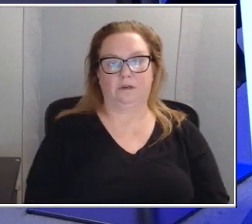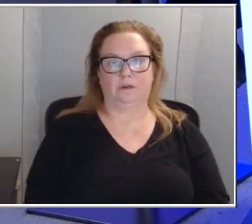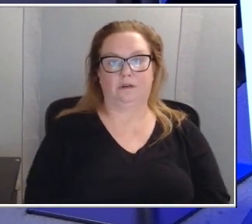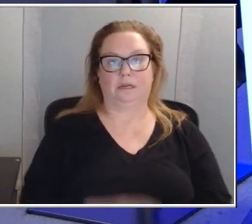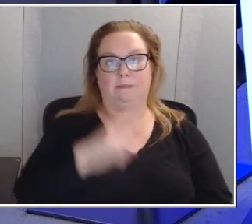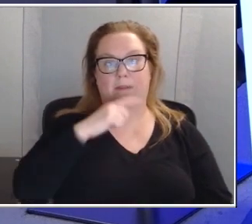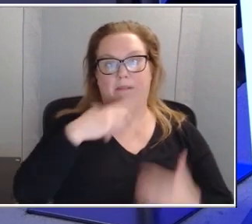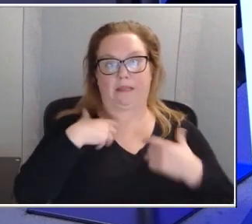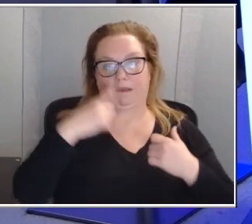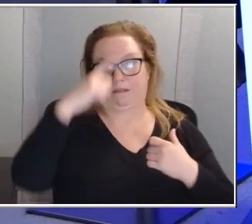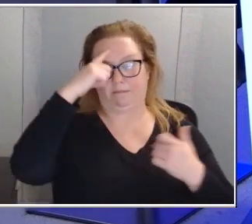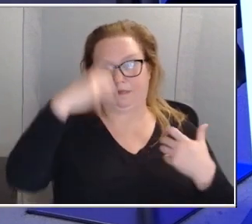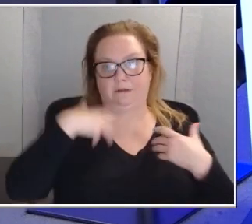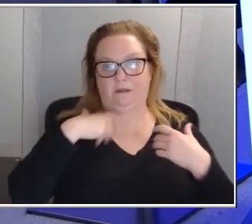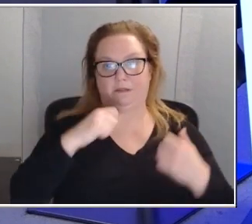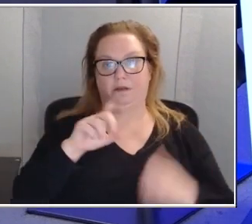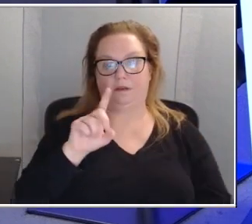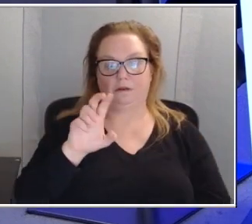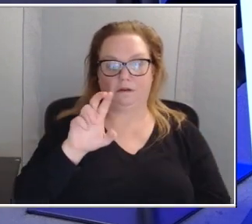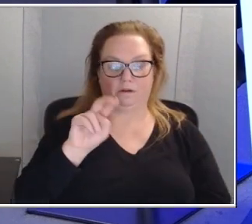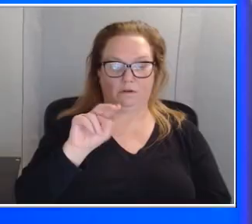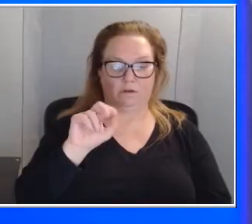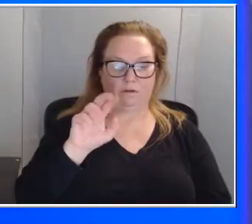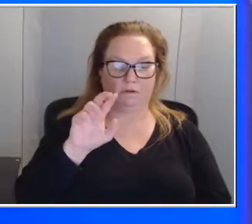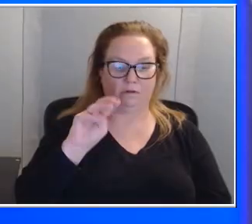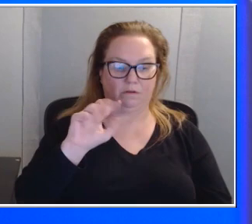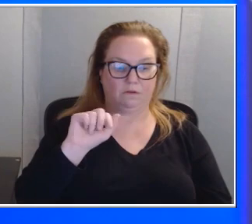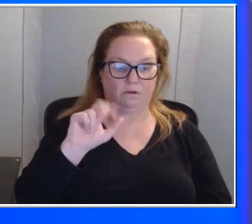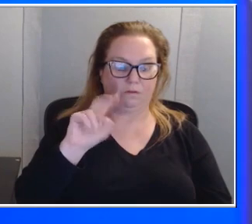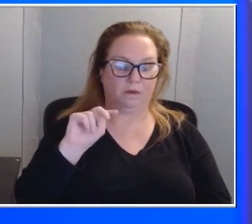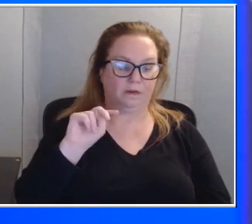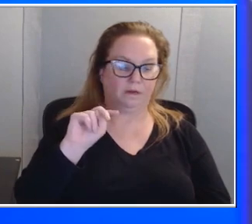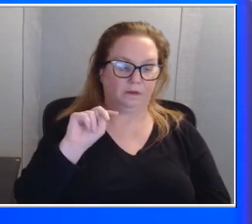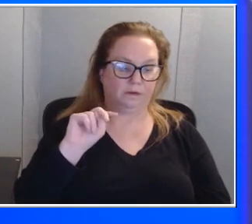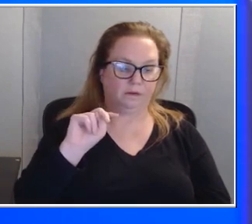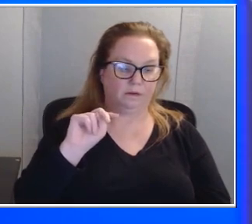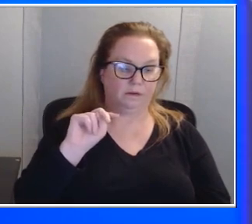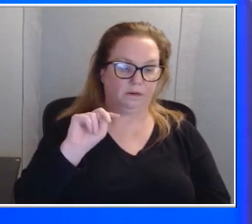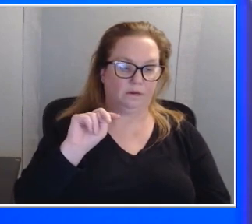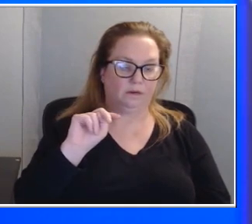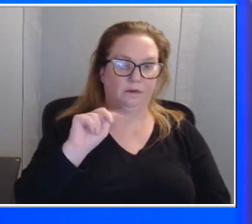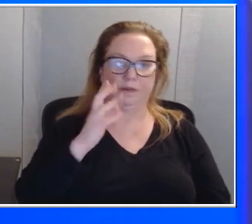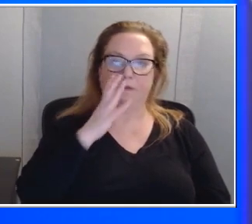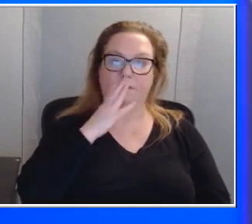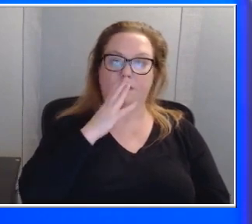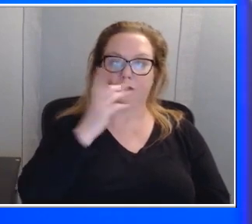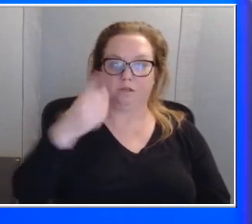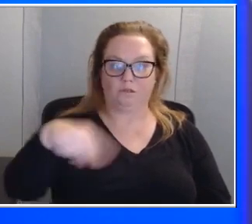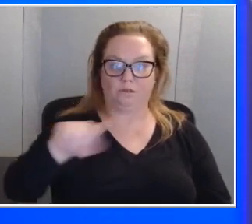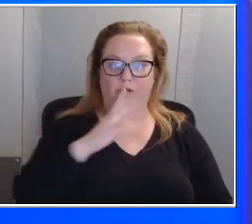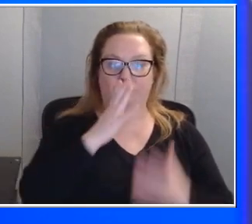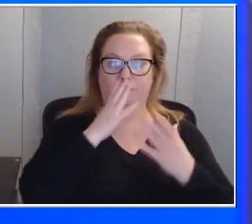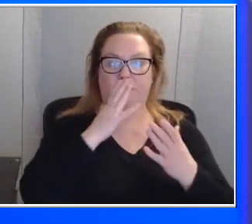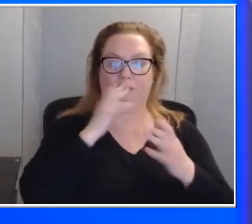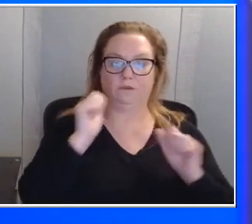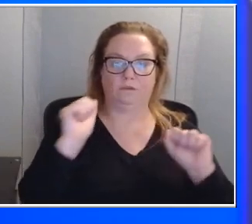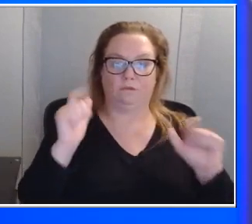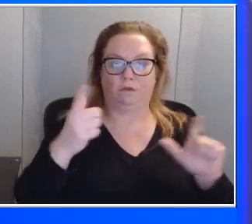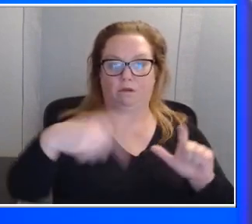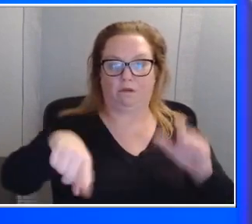health, they go together. Dr. Norman. 2 thoughts, and they're brief. One is thanks to you guys. Thank you guys, for